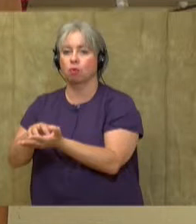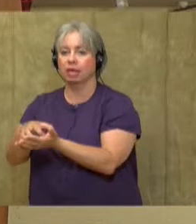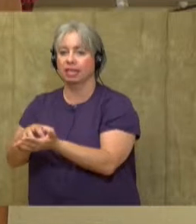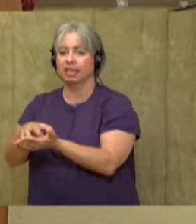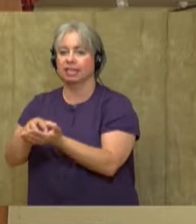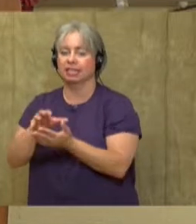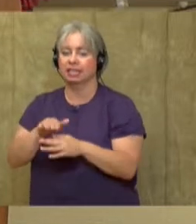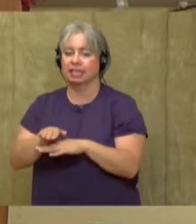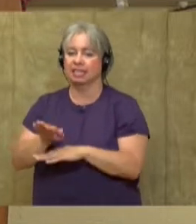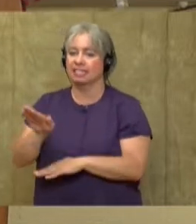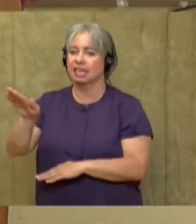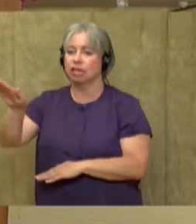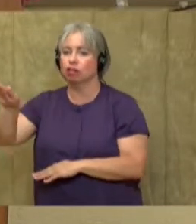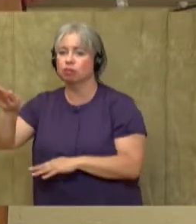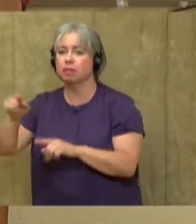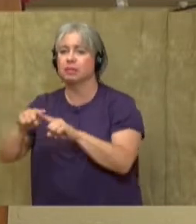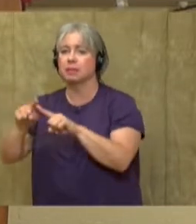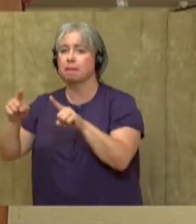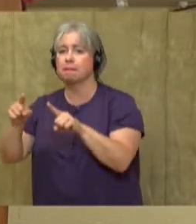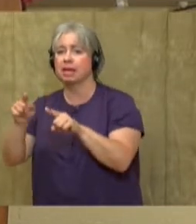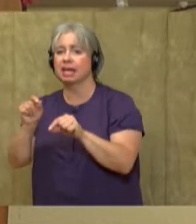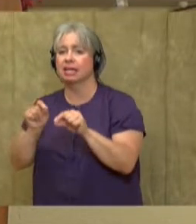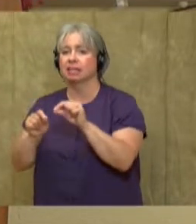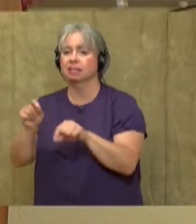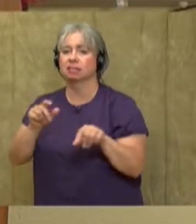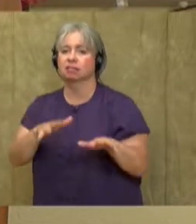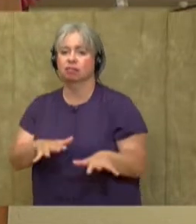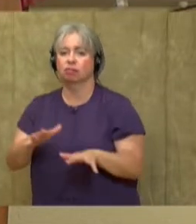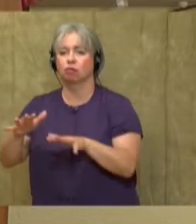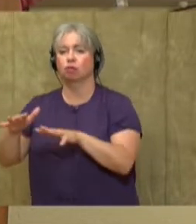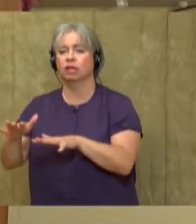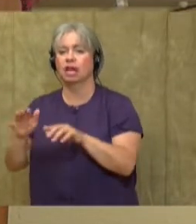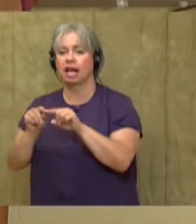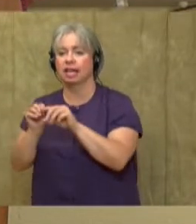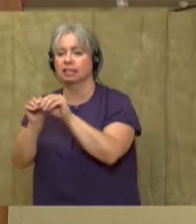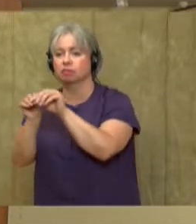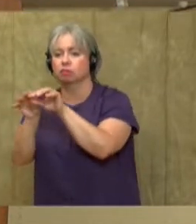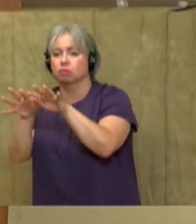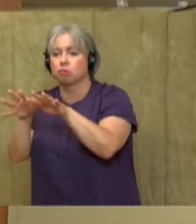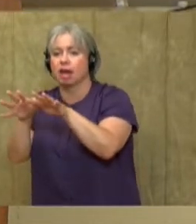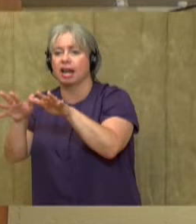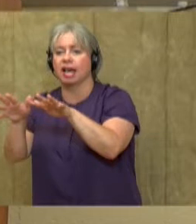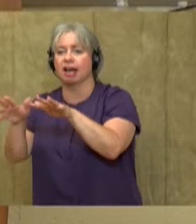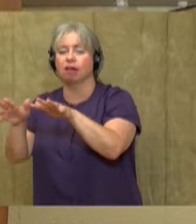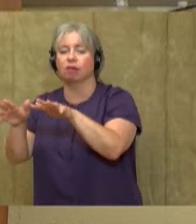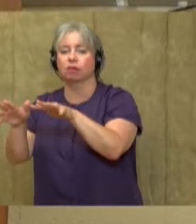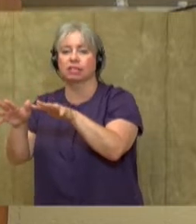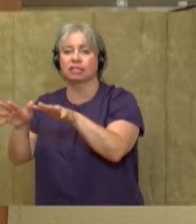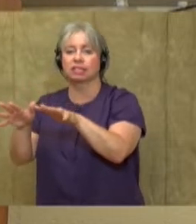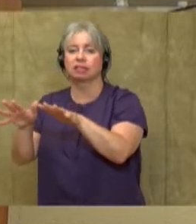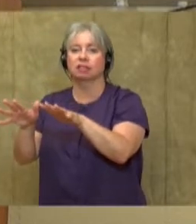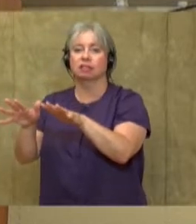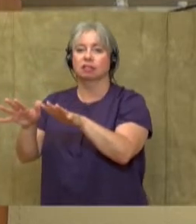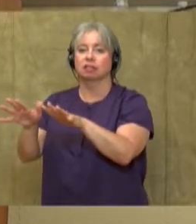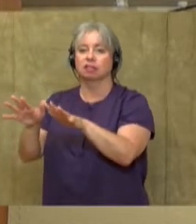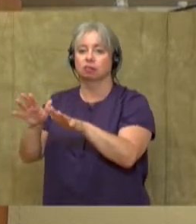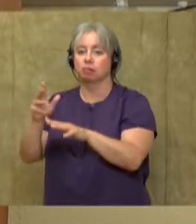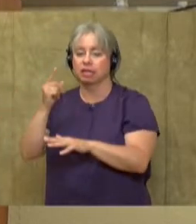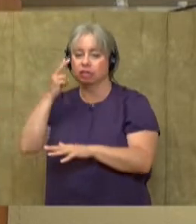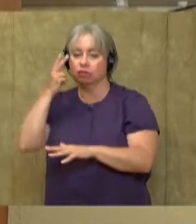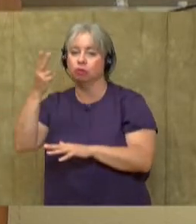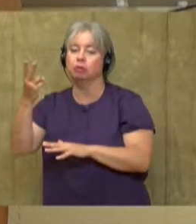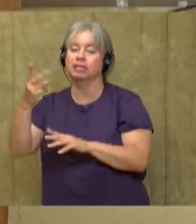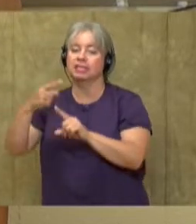still increasing, but it's a little more relaxed. It's a little more spread out. But you can still see a trend of